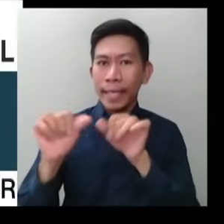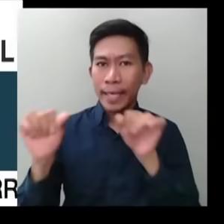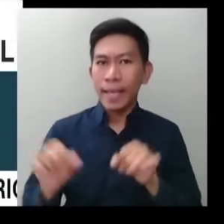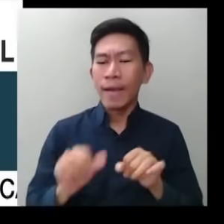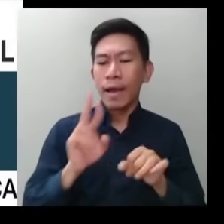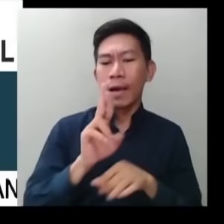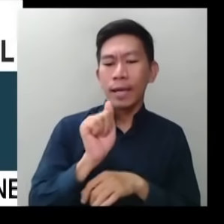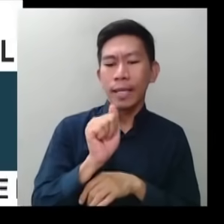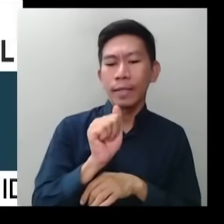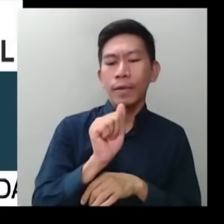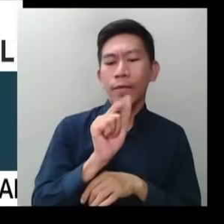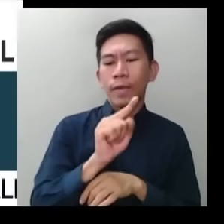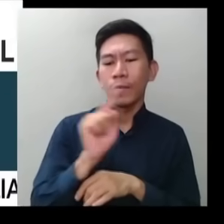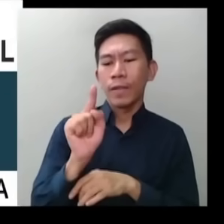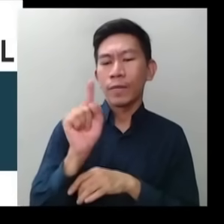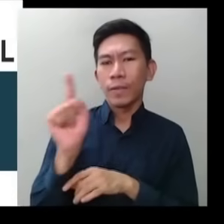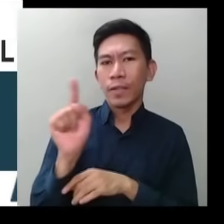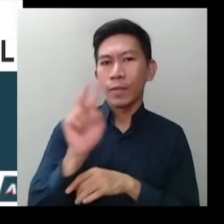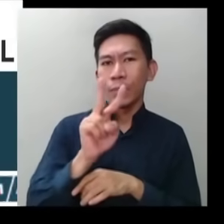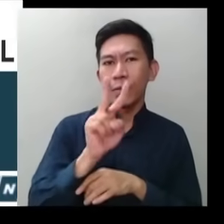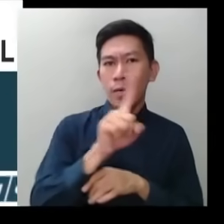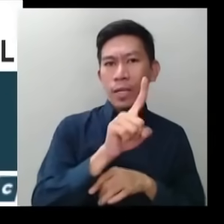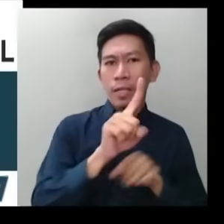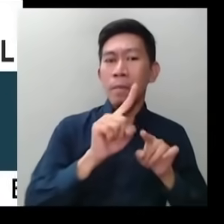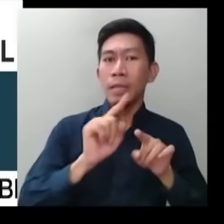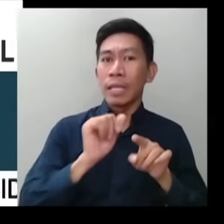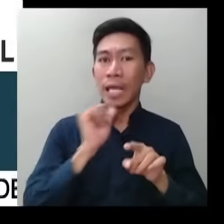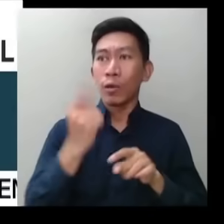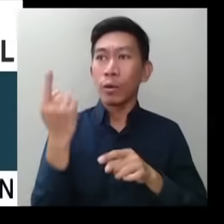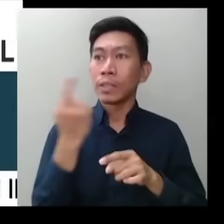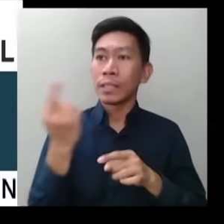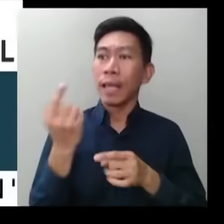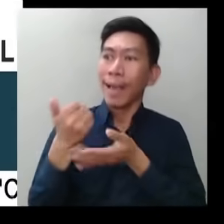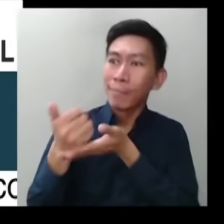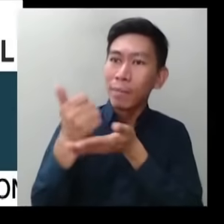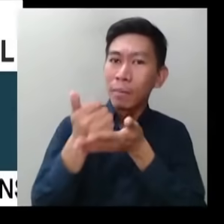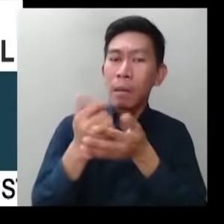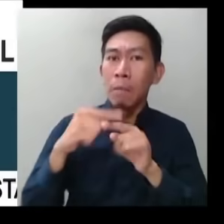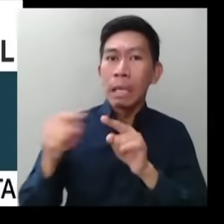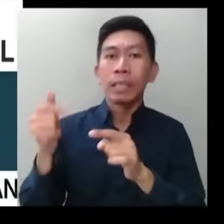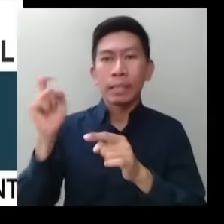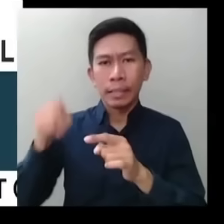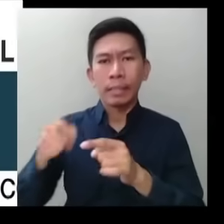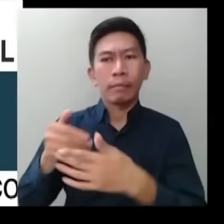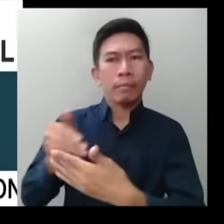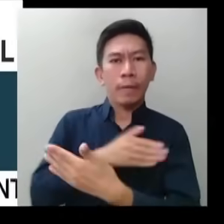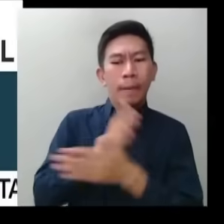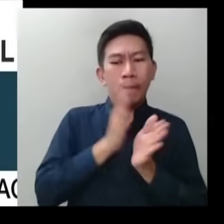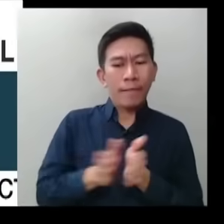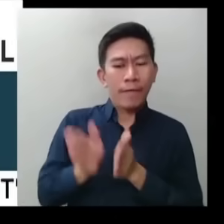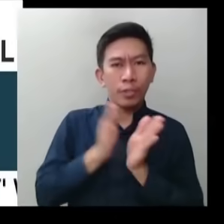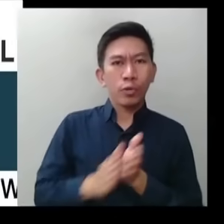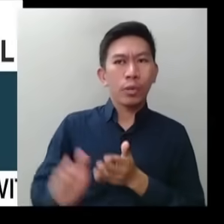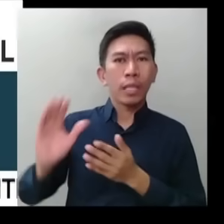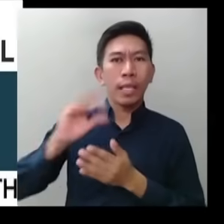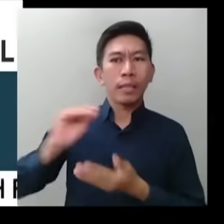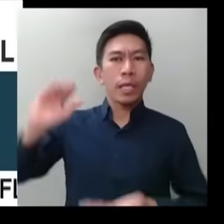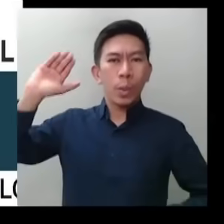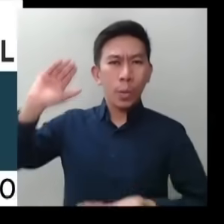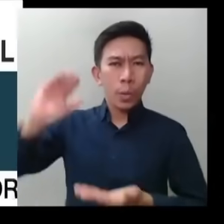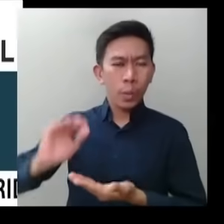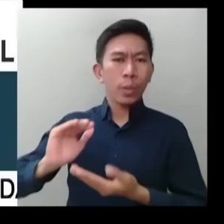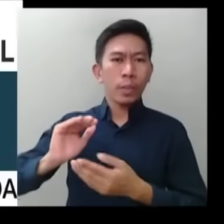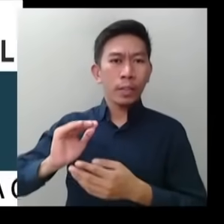10121. So it's not just response, but if we prepare along the line of prevention and mitigation, these are the science-based